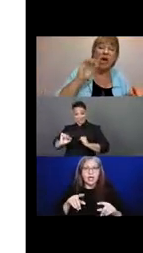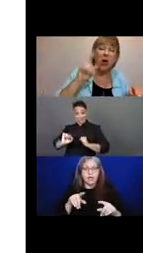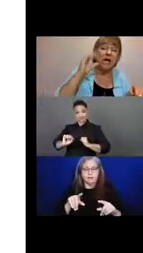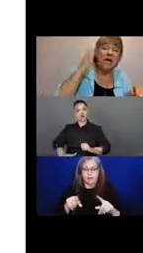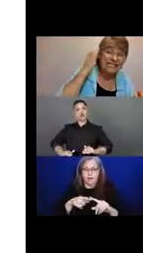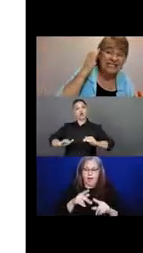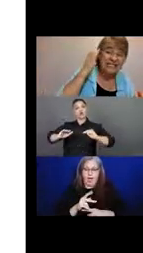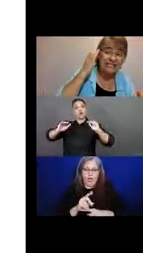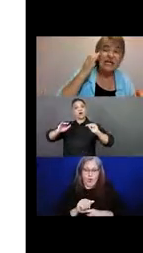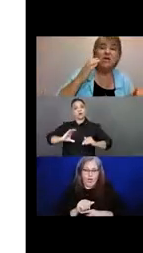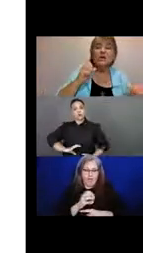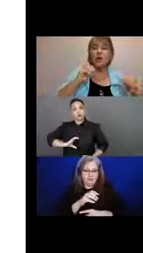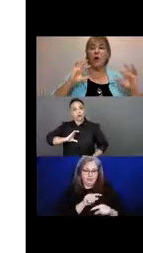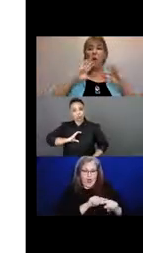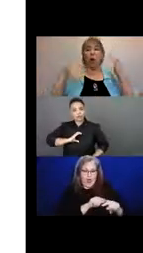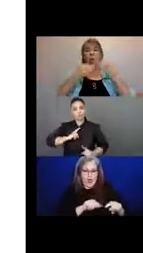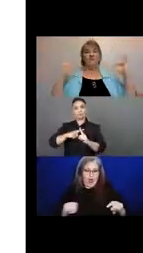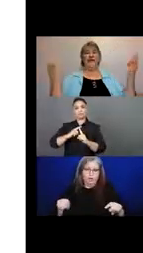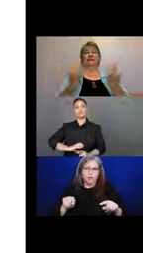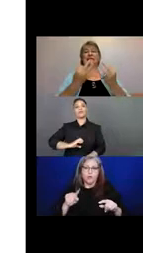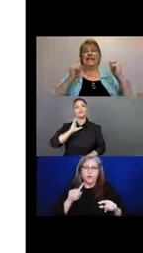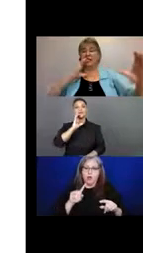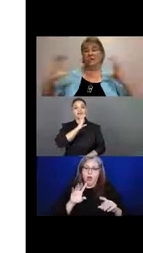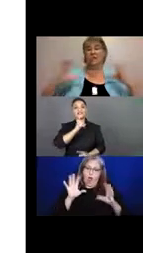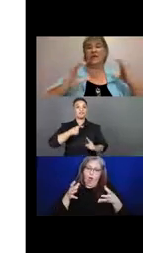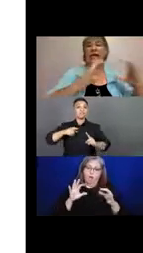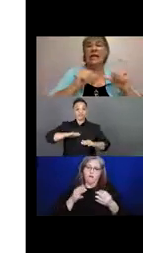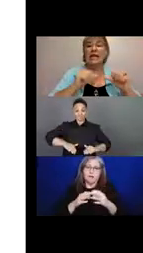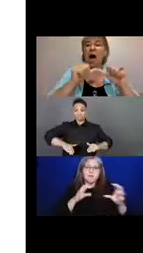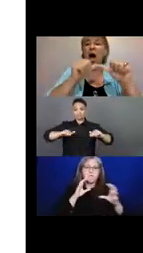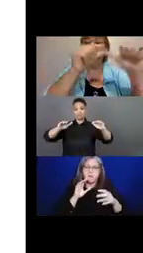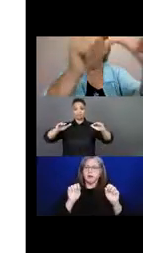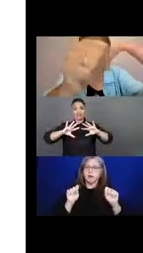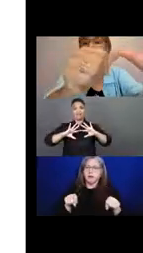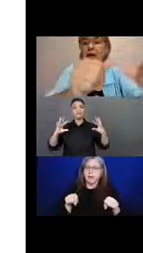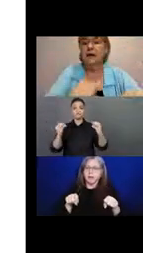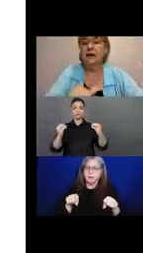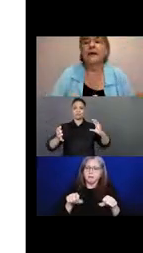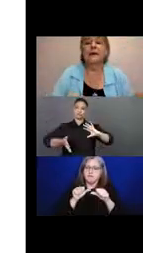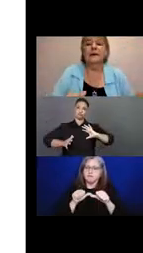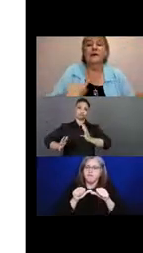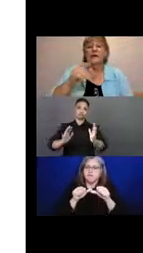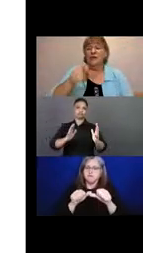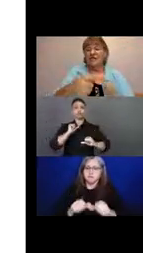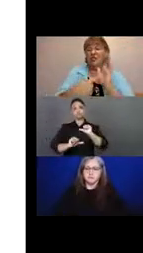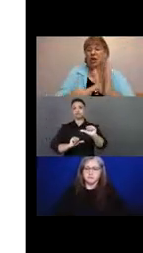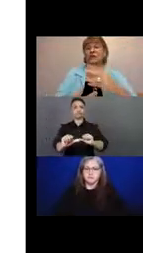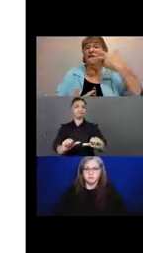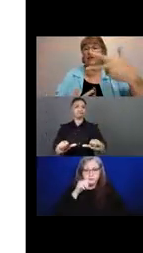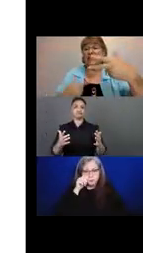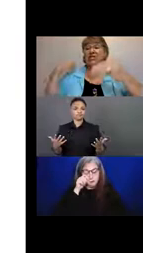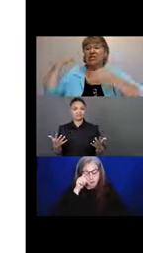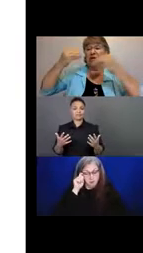and CODA cousins, so the whole family can communicate ongoing. So this